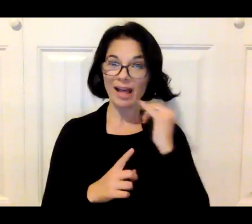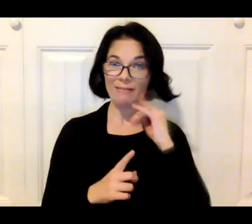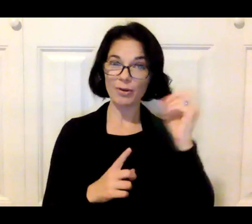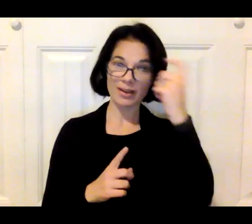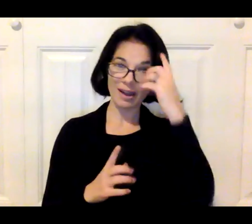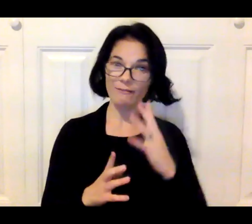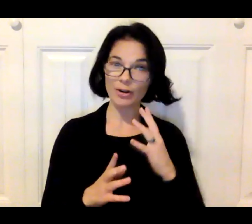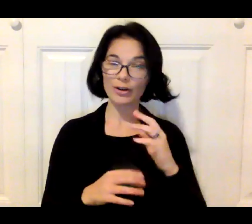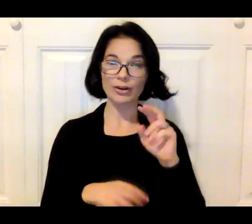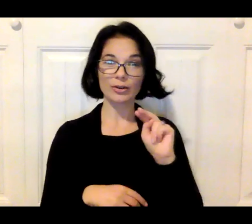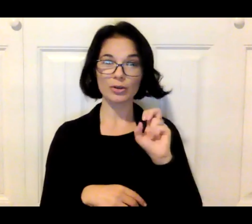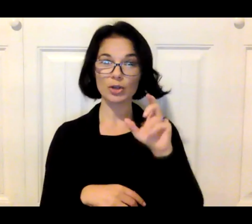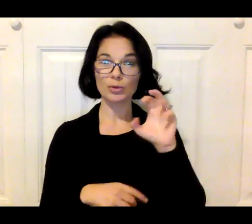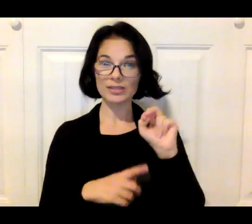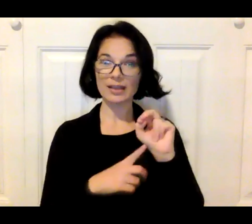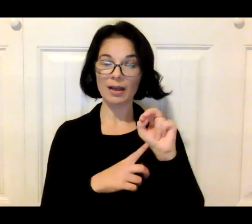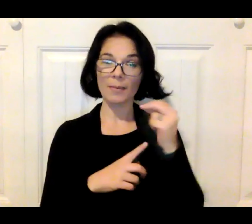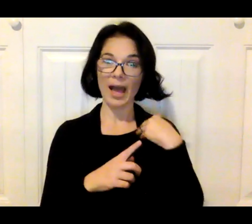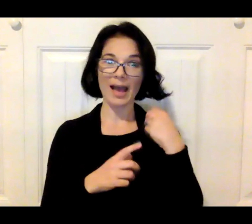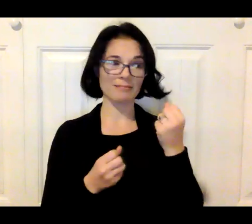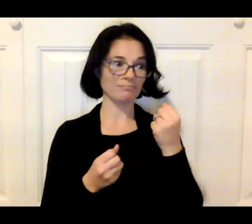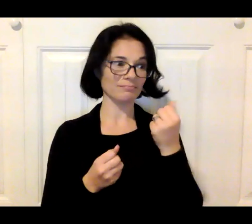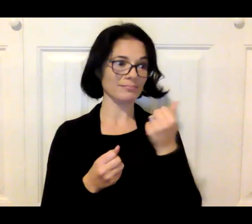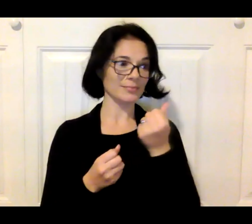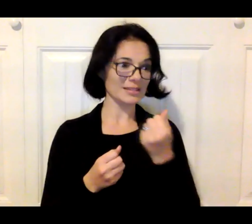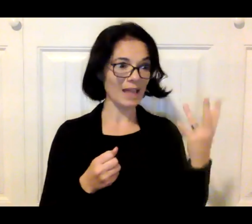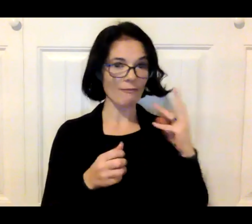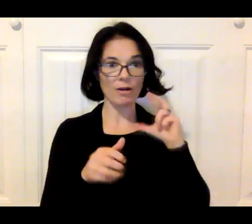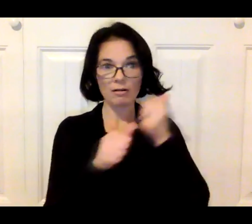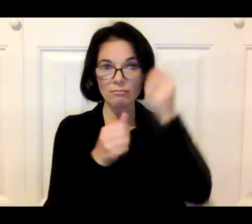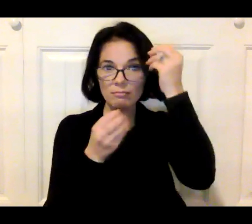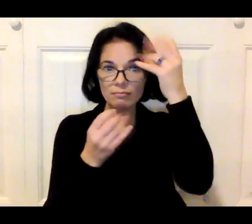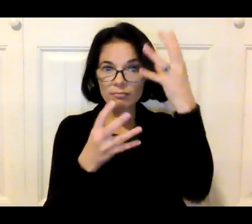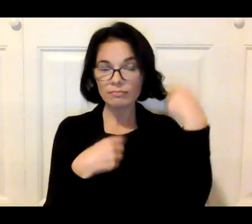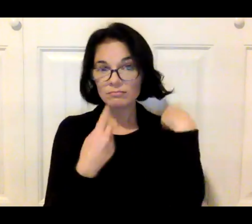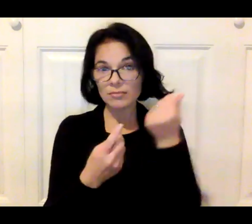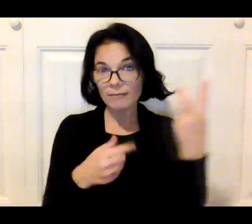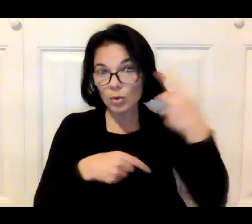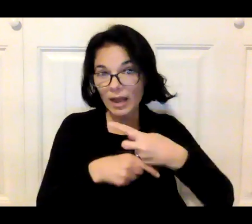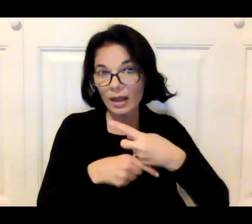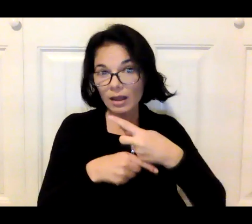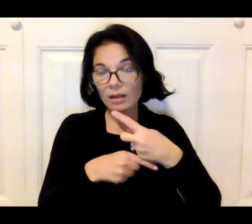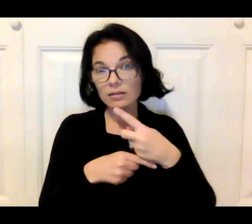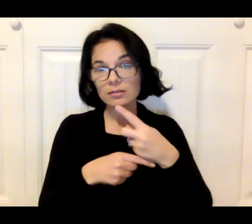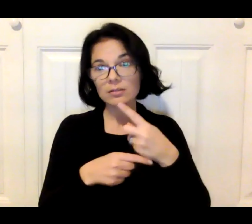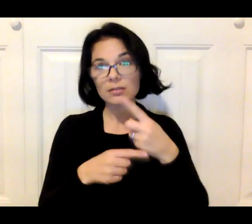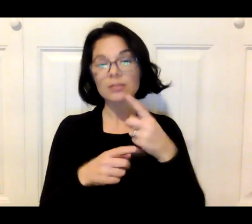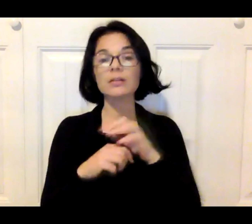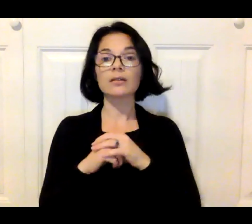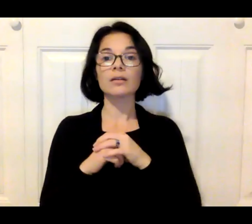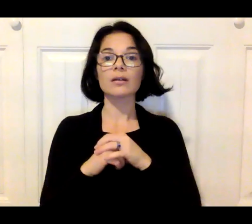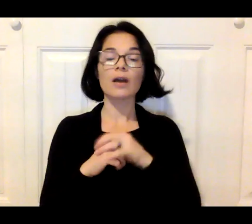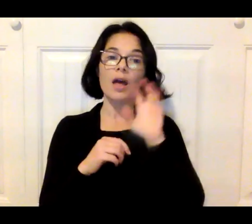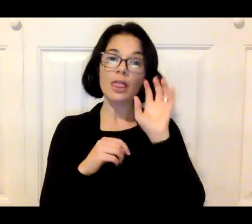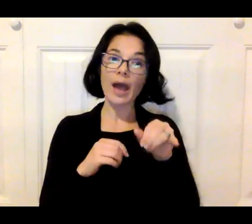San Diego just in the last few days. We can share, you can get those